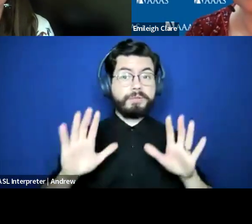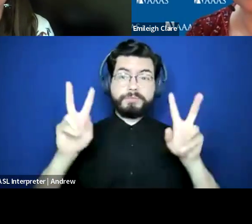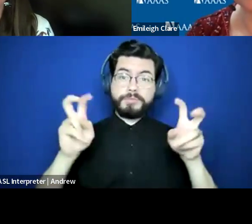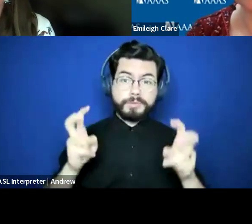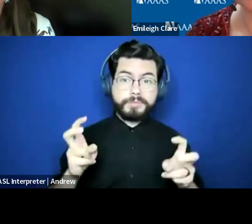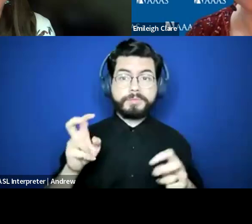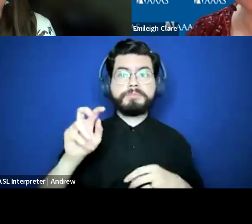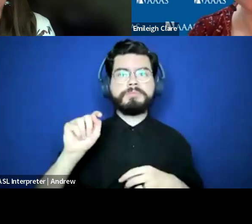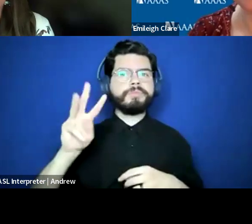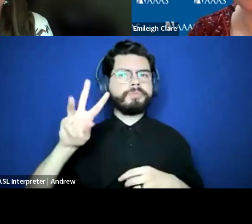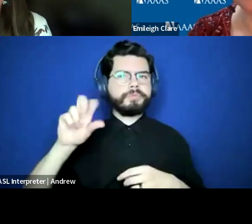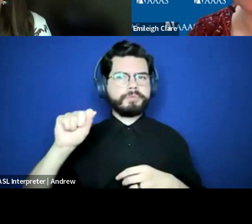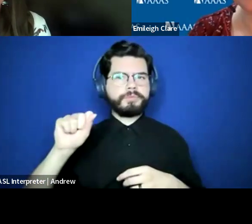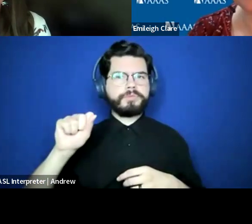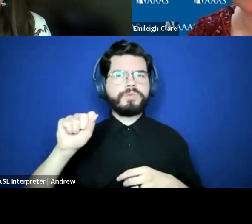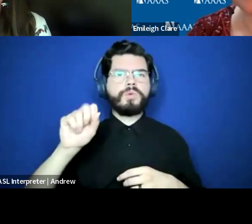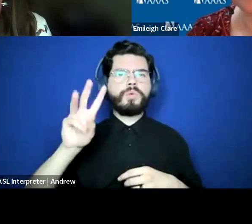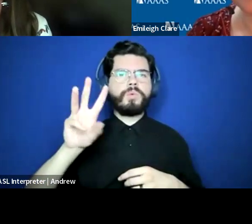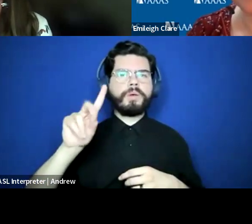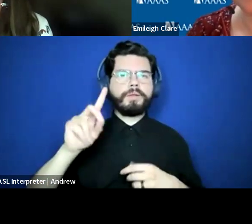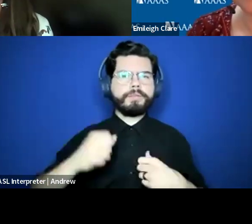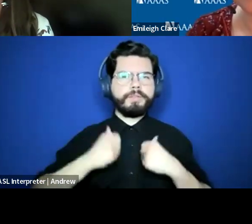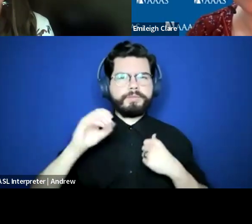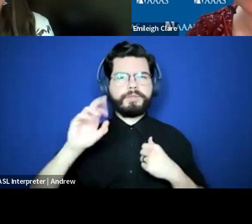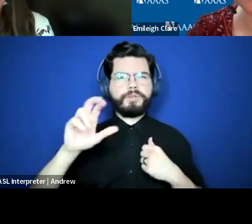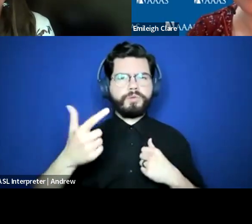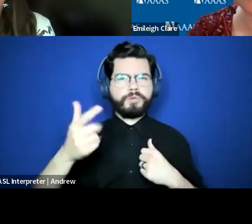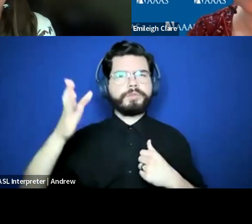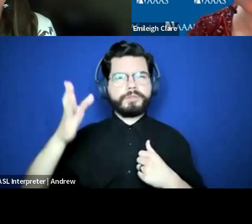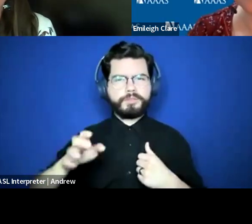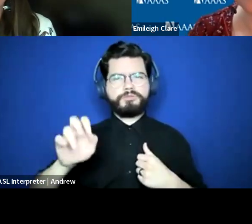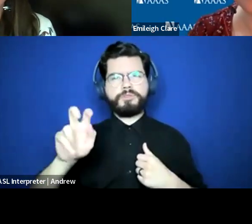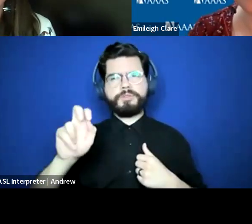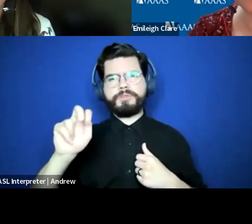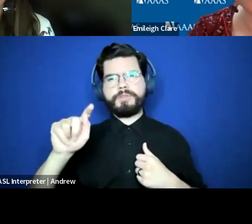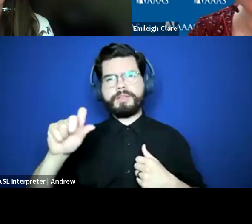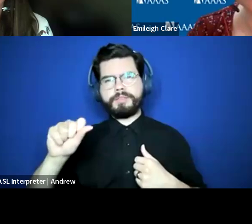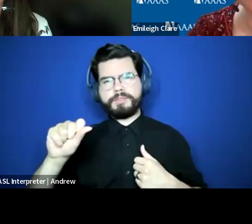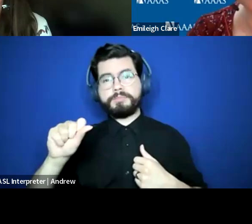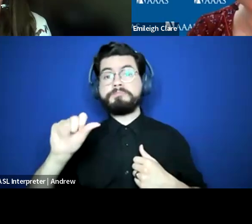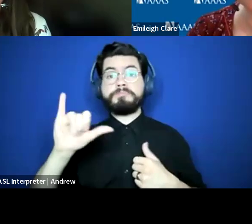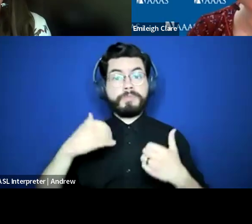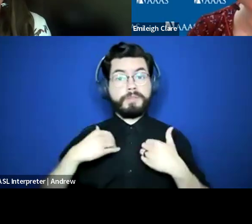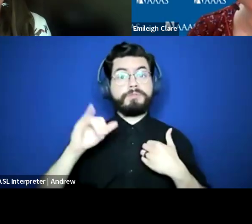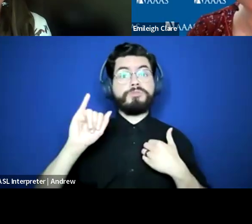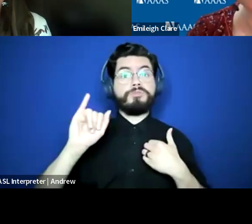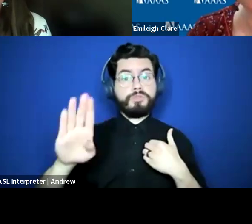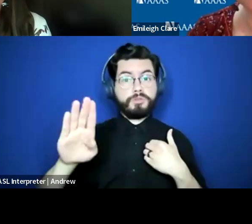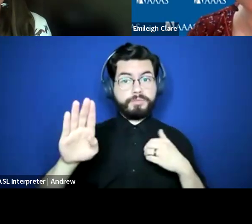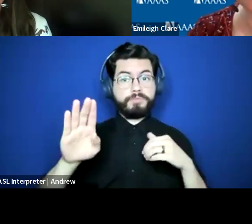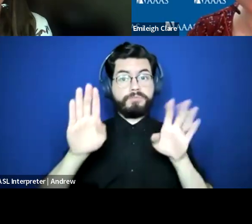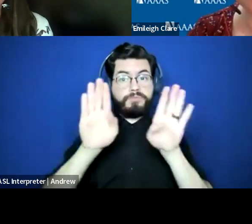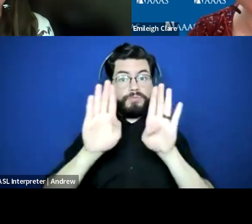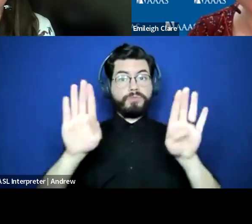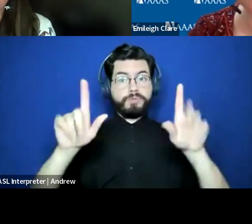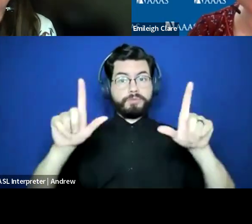wildlife.org/events to see what's coming up for that webinar series. We also have a job board with lots of opportunities there,